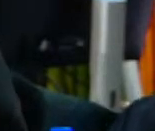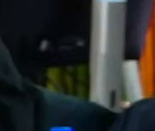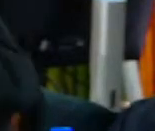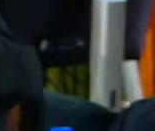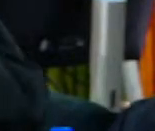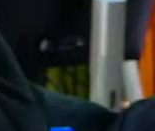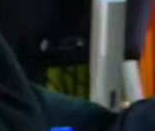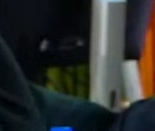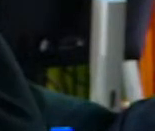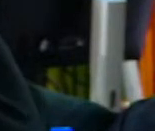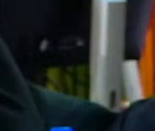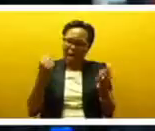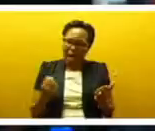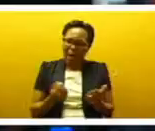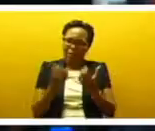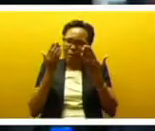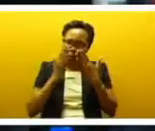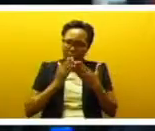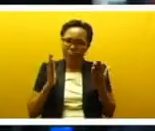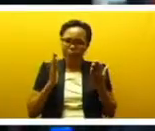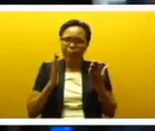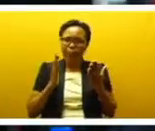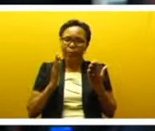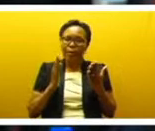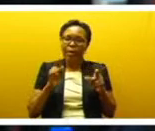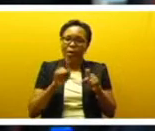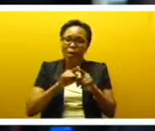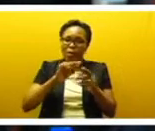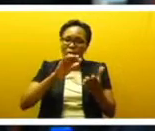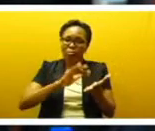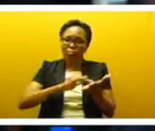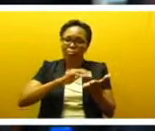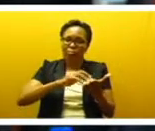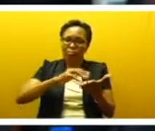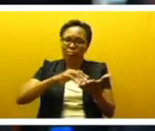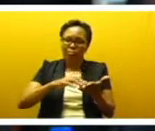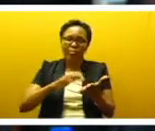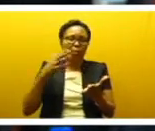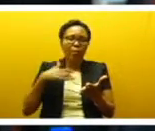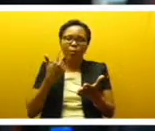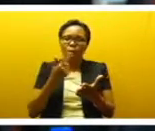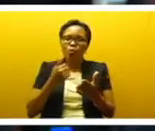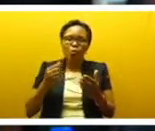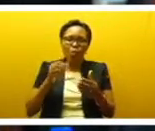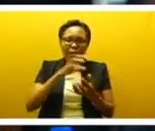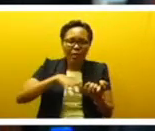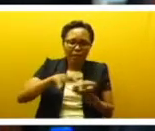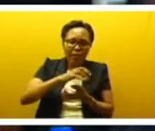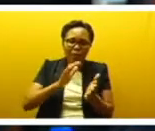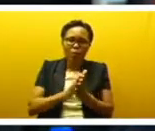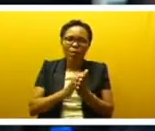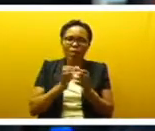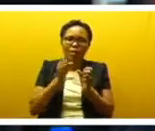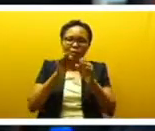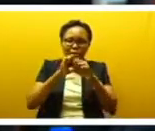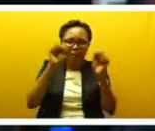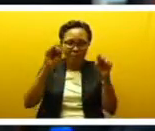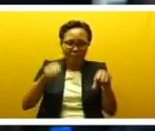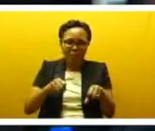possible, it did happen, and the fingerprints of those who interfered in the systems are still there.